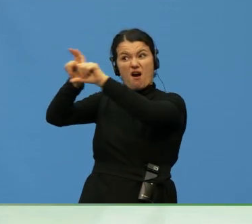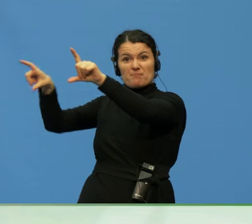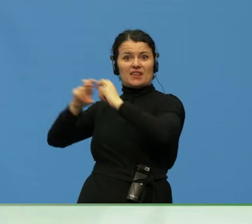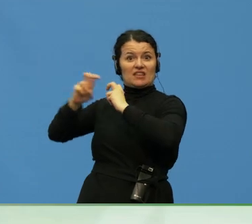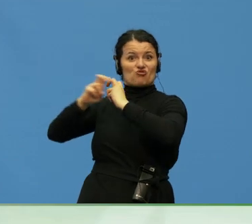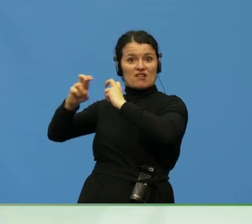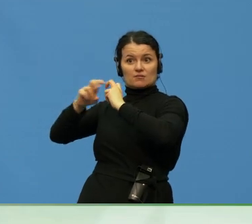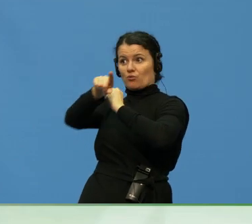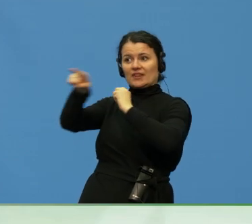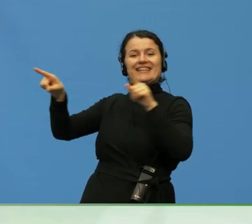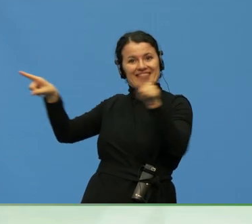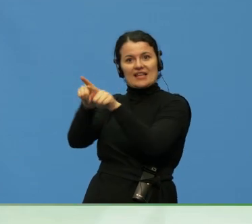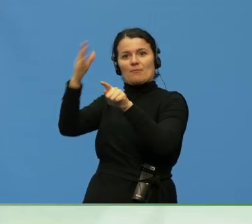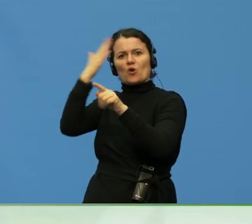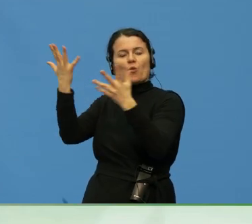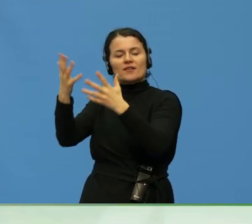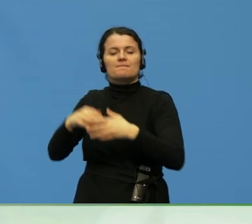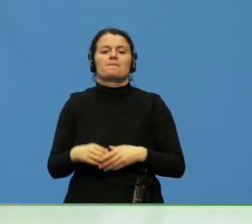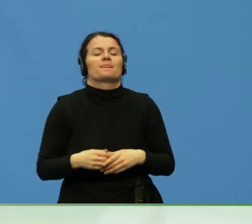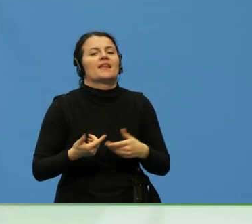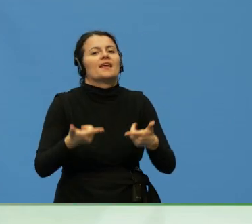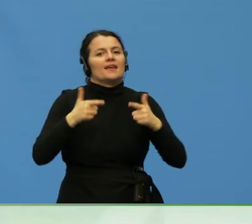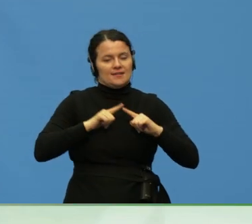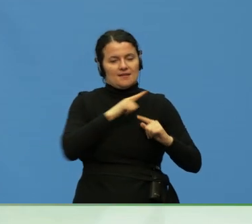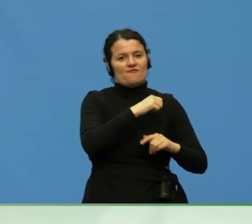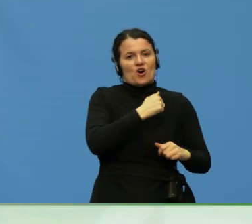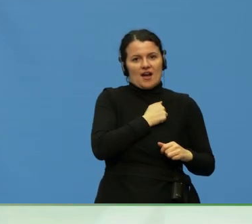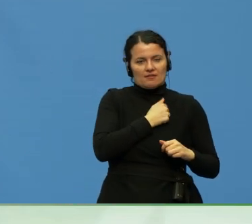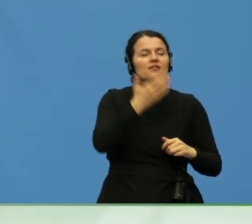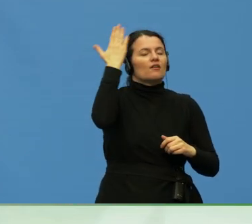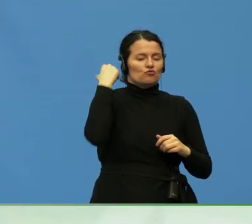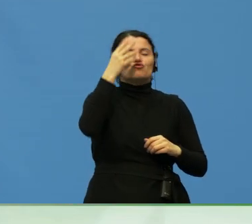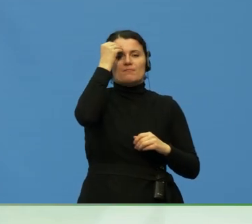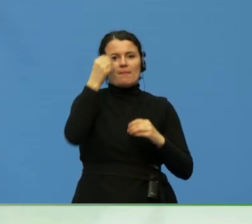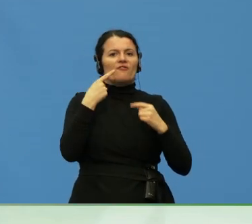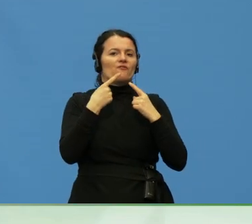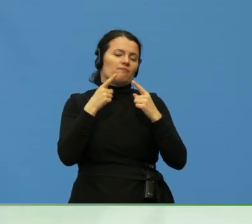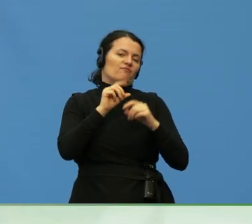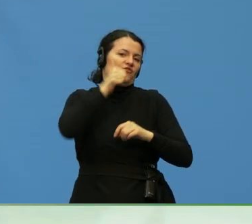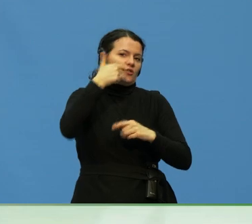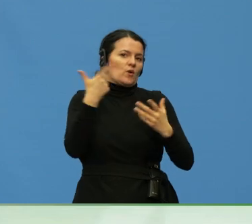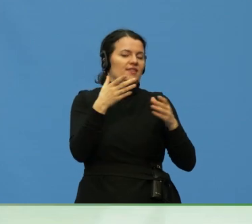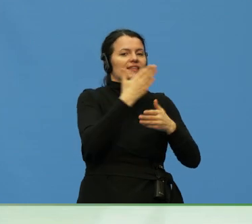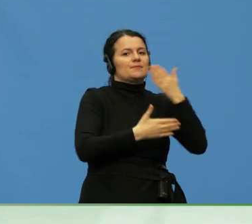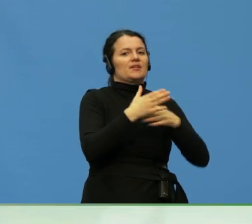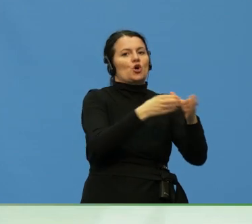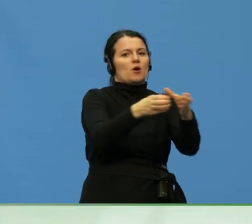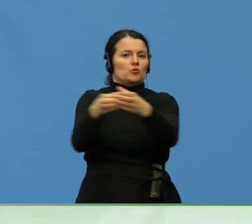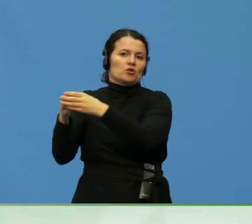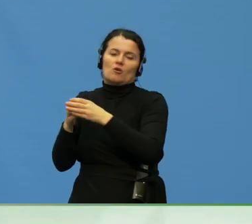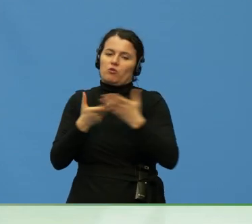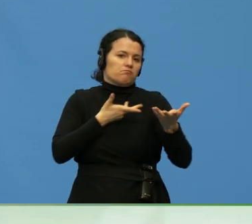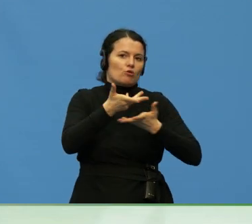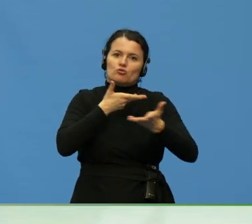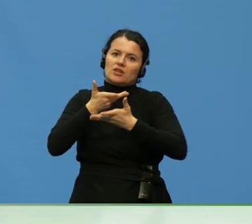beginning, so during the consultations for the Accessible Canada Act, we had consultations with the disability community across the country,